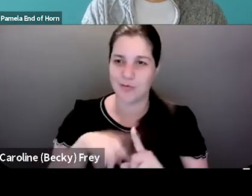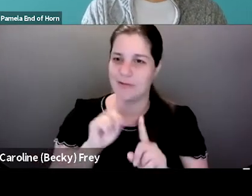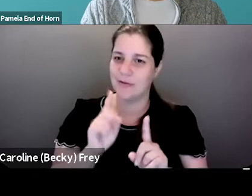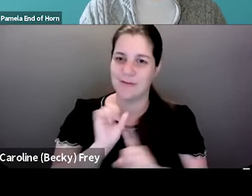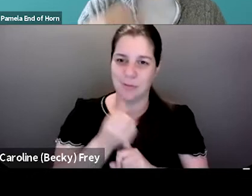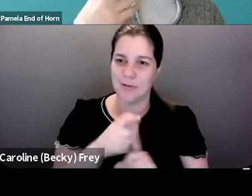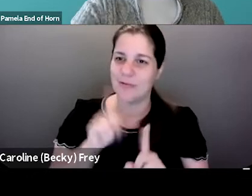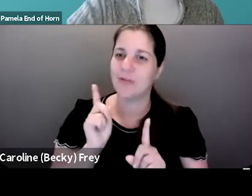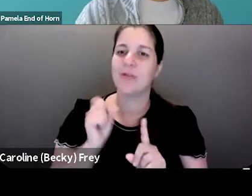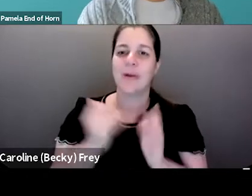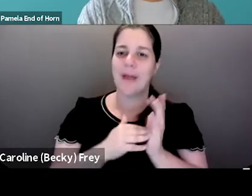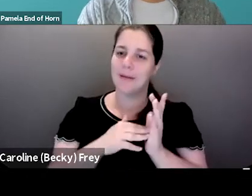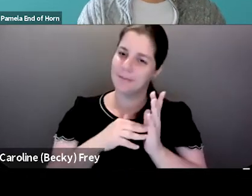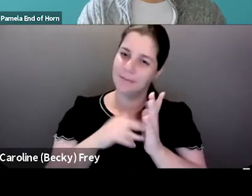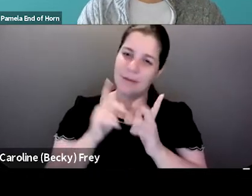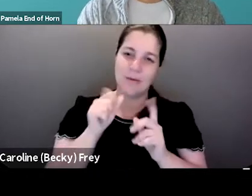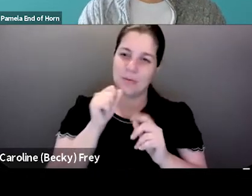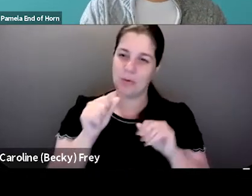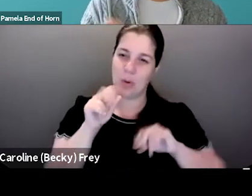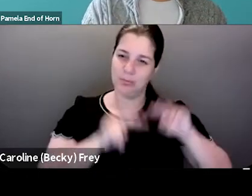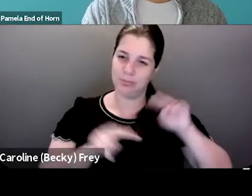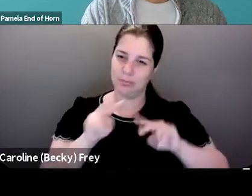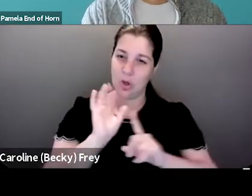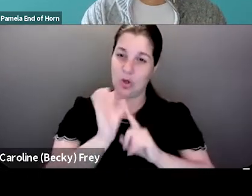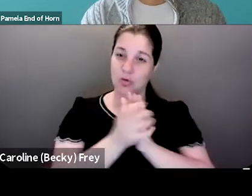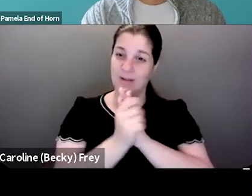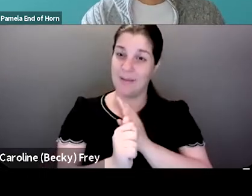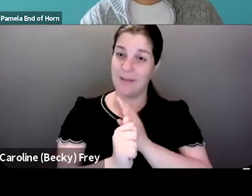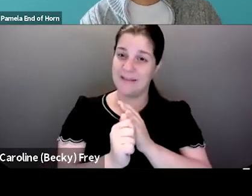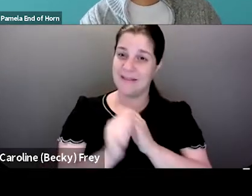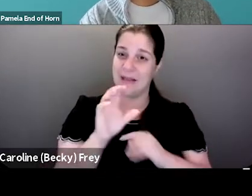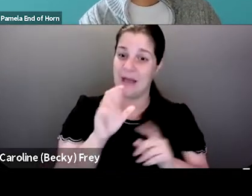cultural competency and seeing it as an opportunity. Thank you.